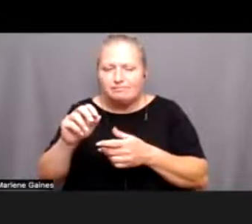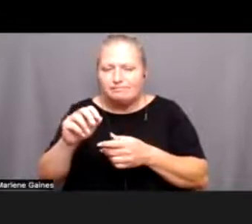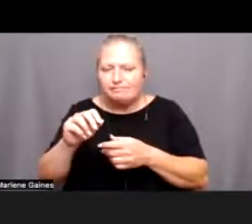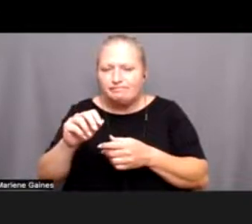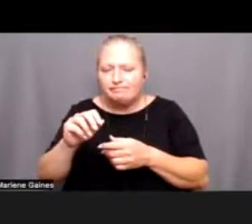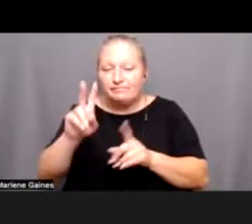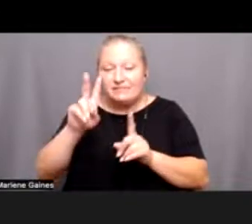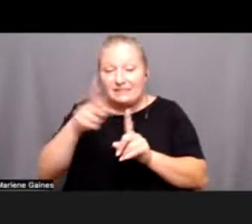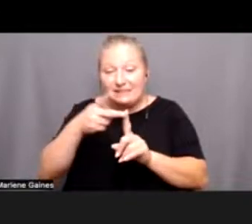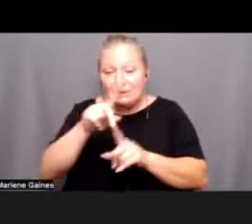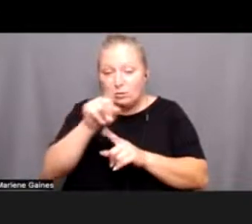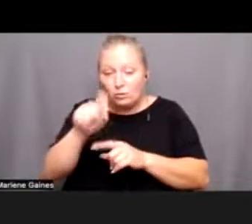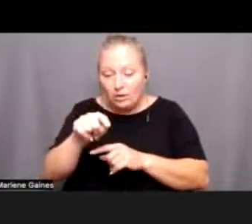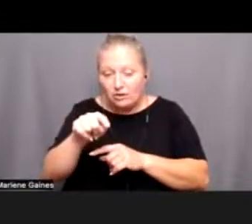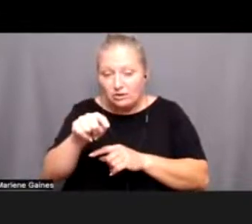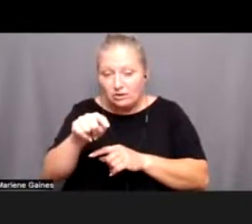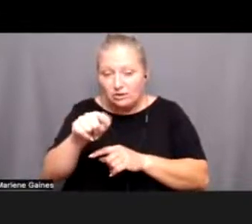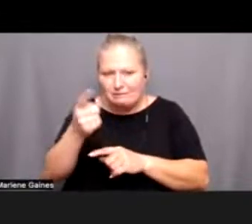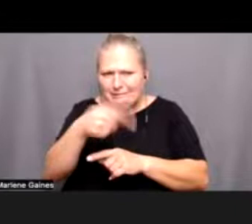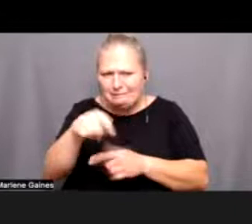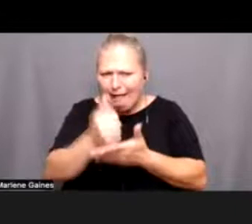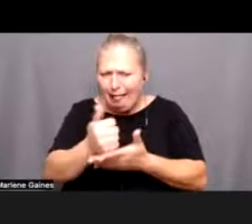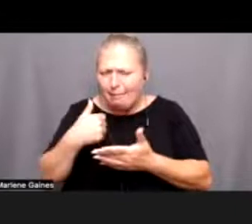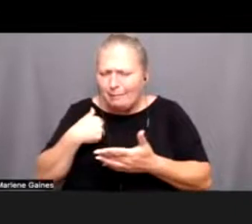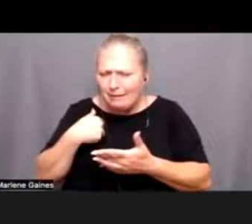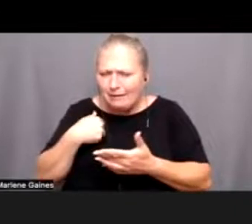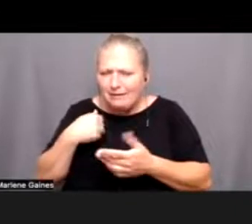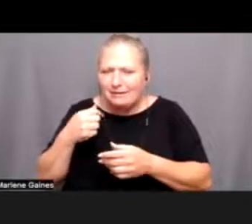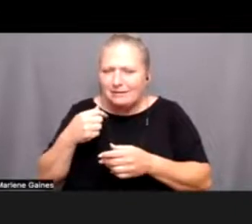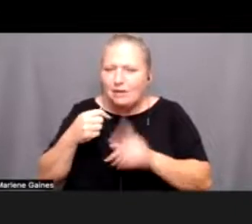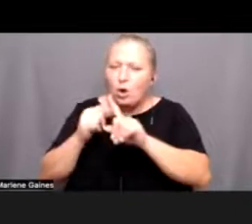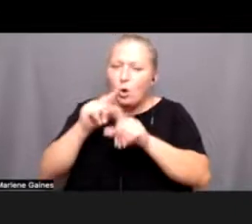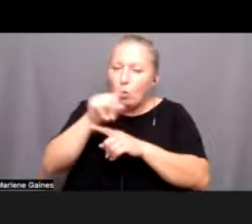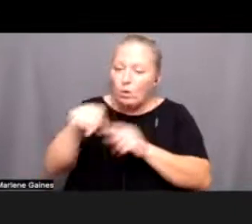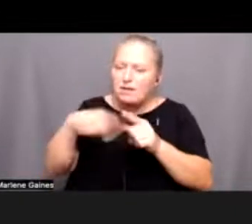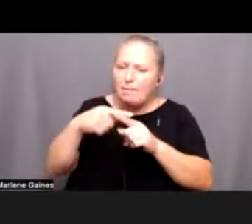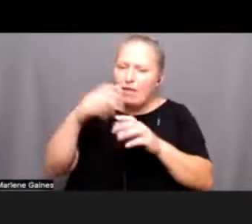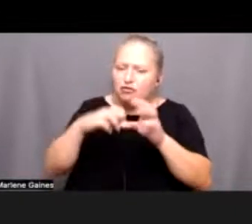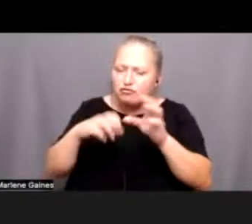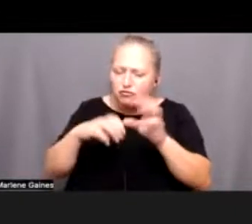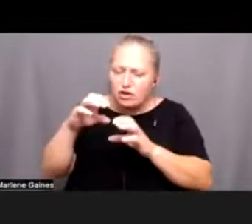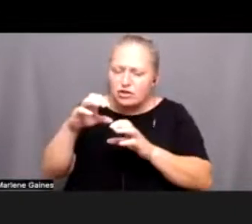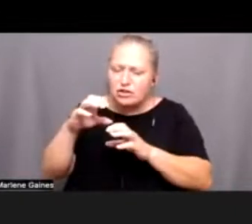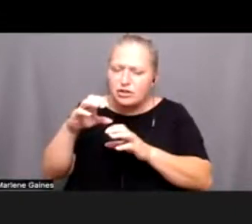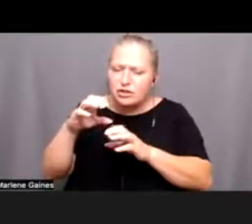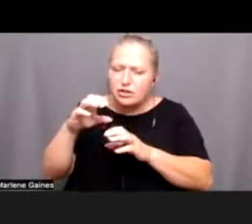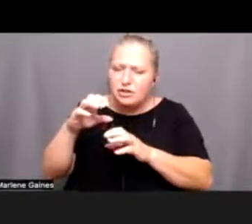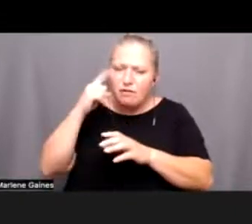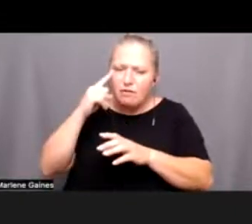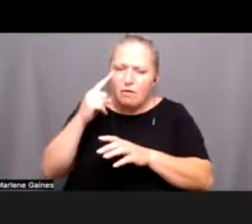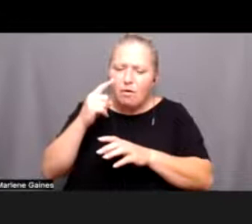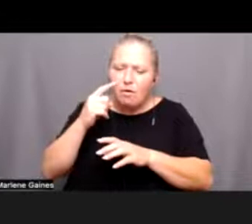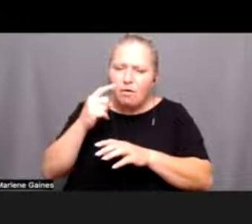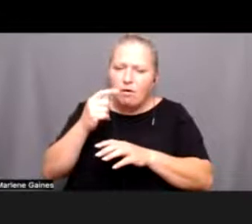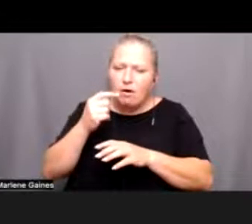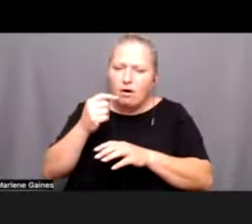the second question, somebody help me. There was a question about the construction needs to accommodate for 6th to 8th